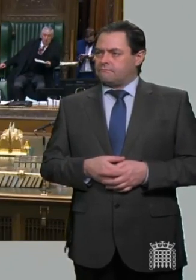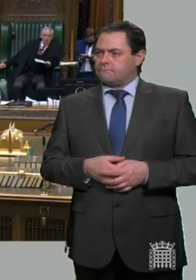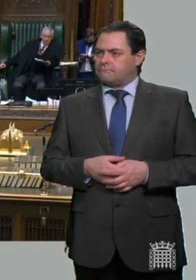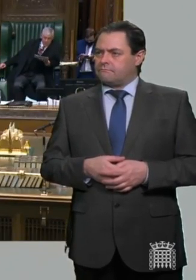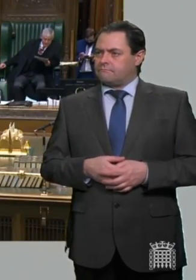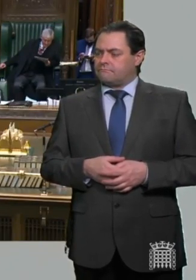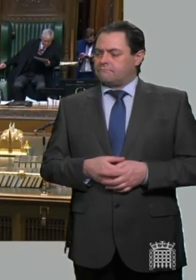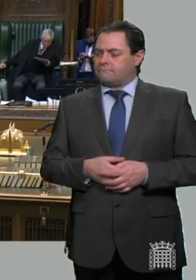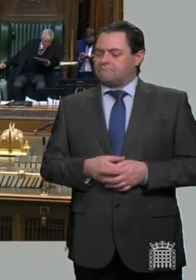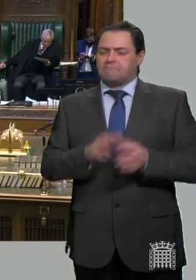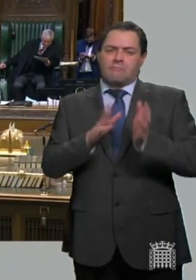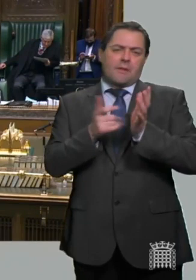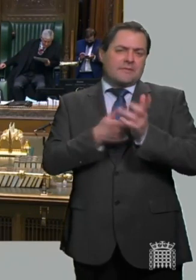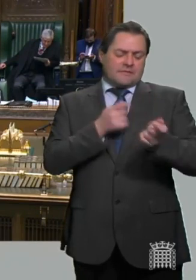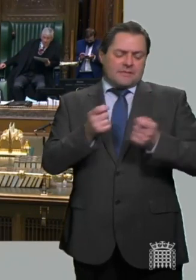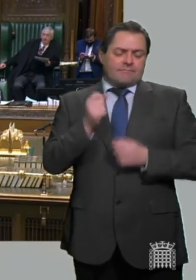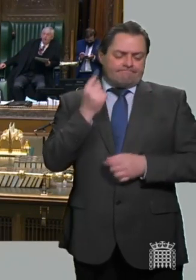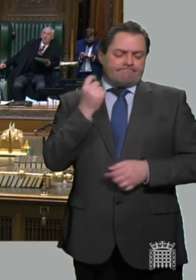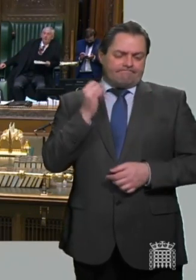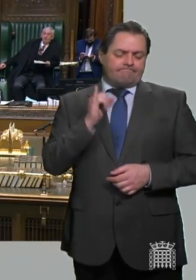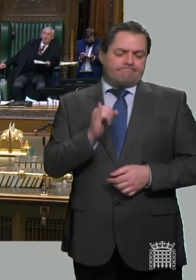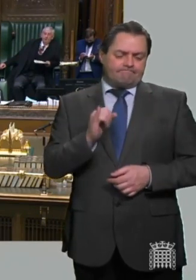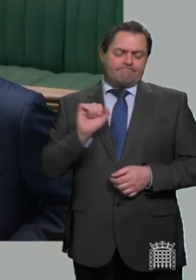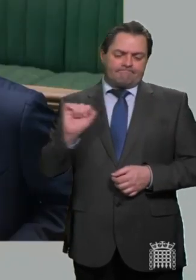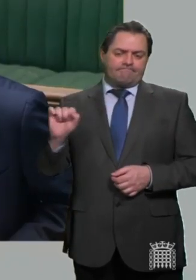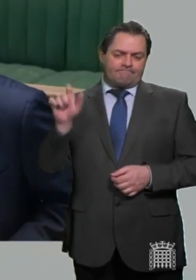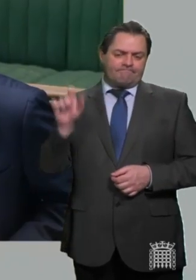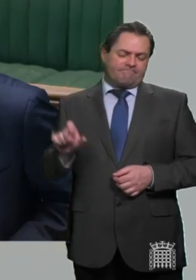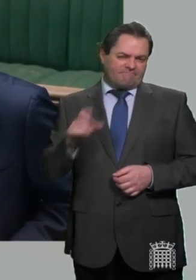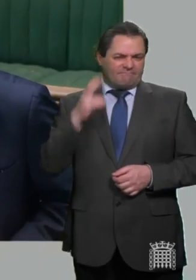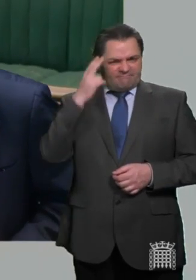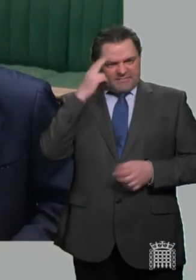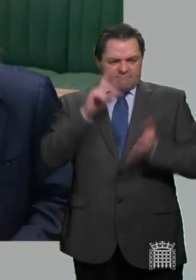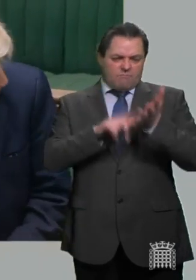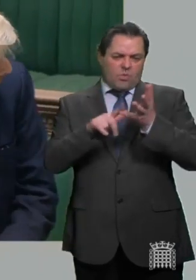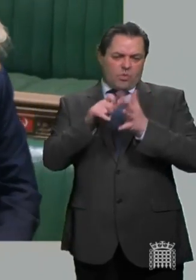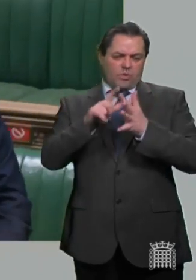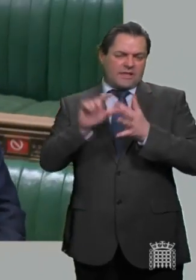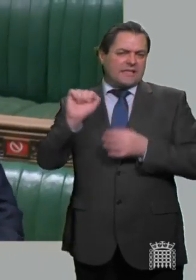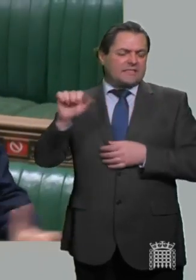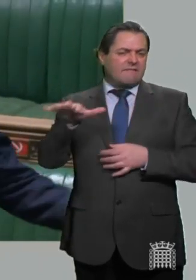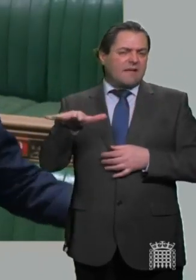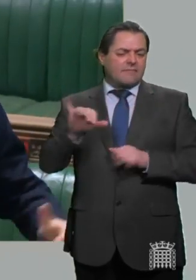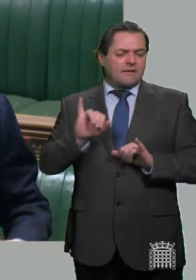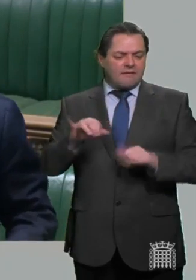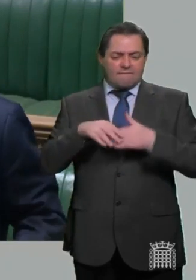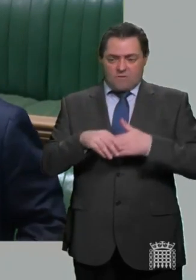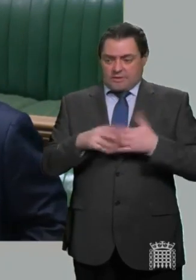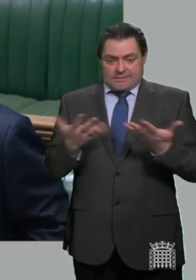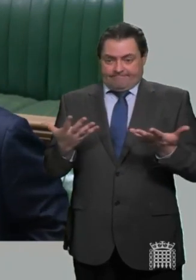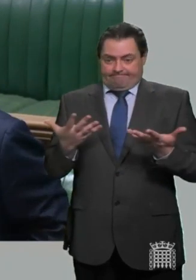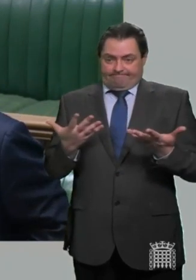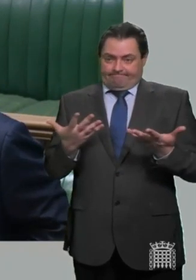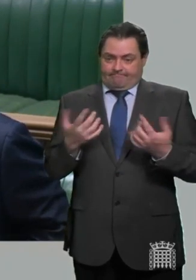Mr Speaker, I sympathise very much with Luke's family and his friends, and there's nothing I can say to